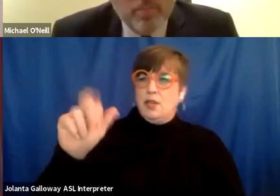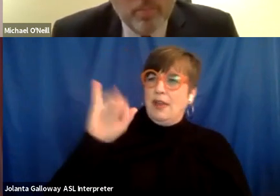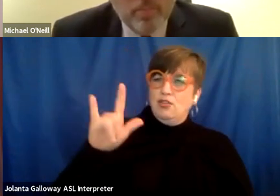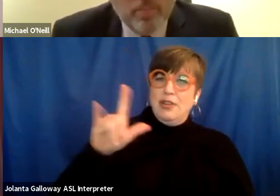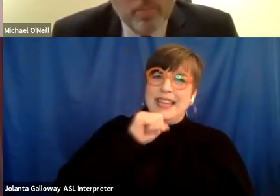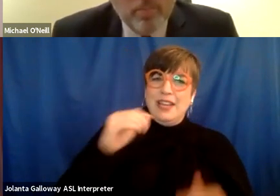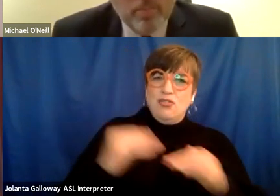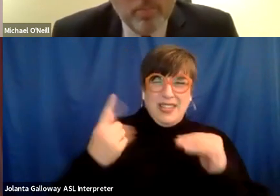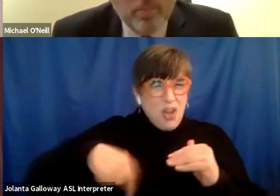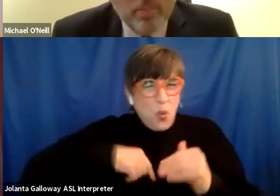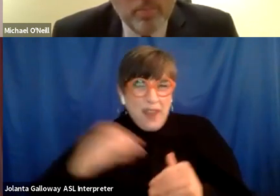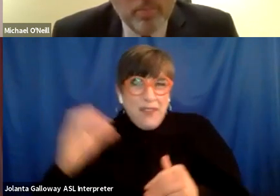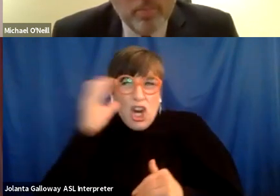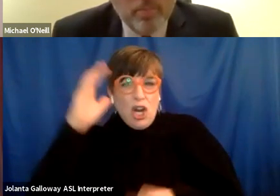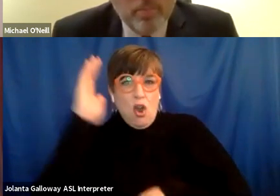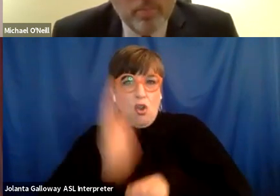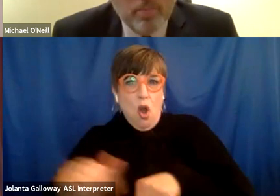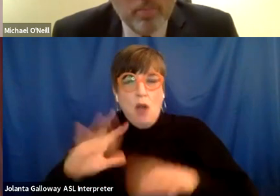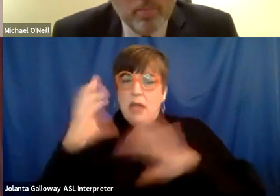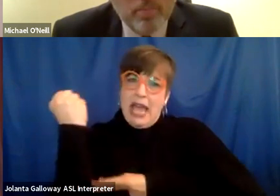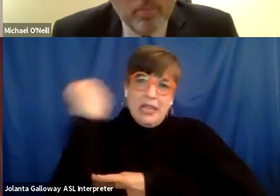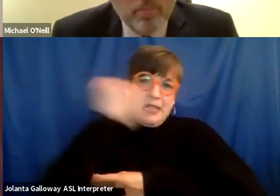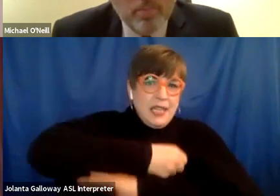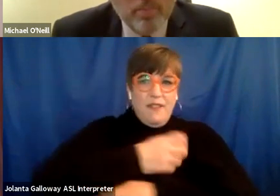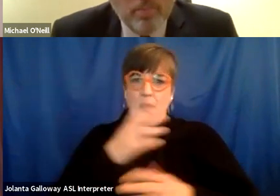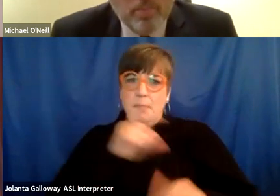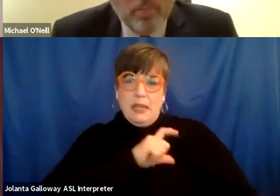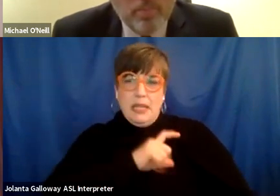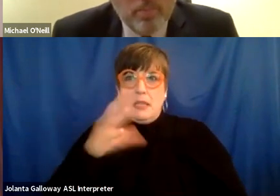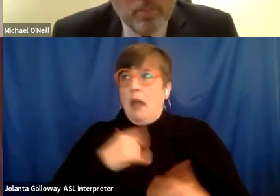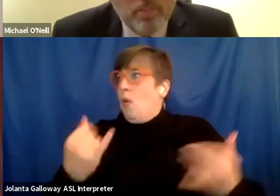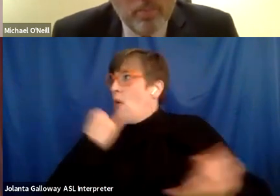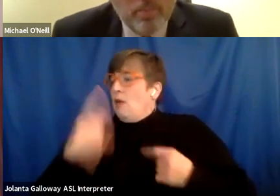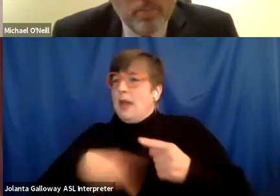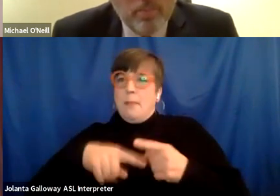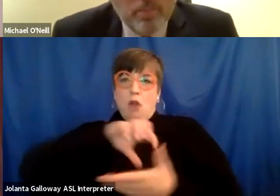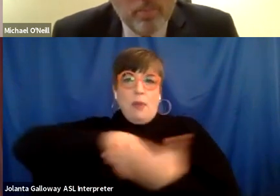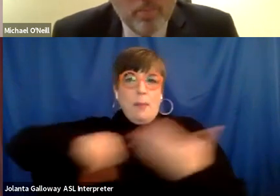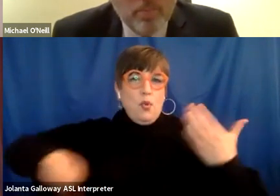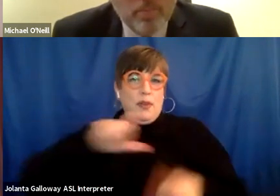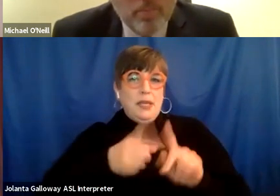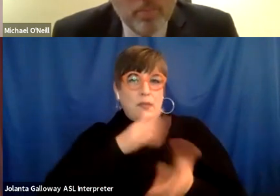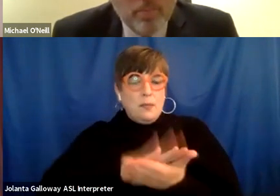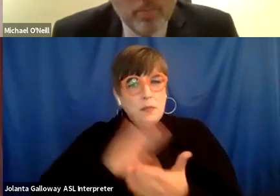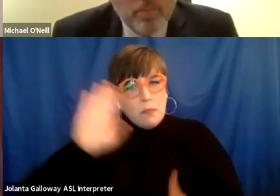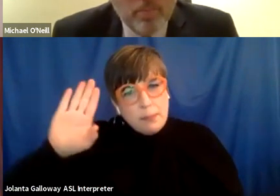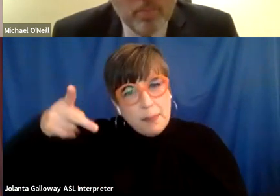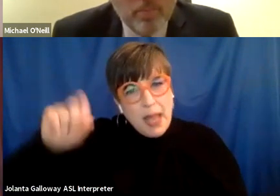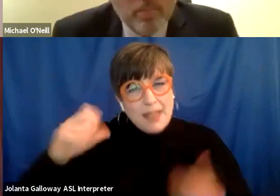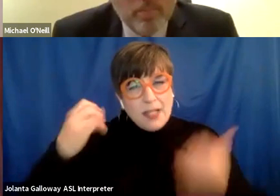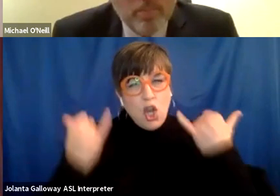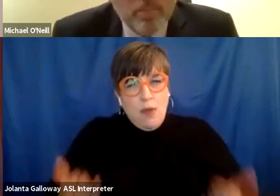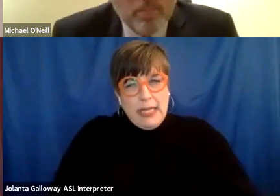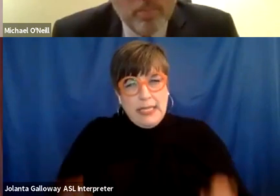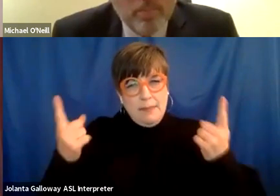the police, and some people worry about that, and they worry about removing police from schools. The Boston Public Schools currently spends